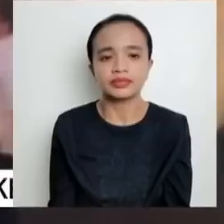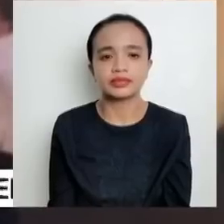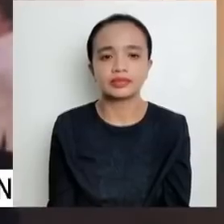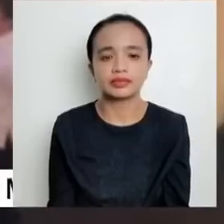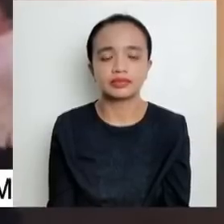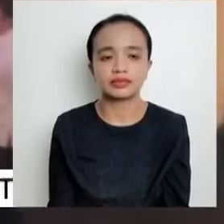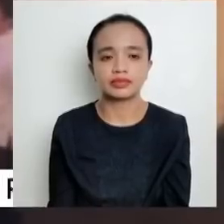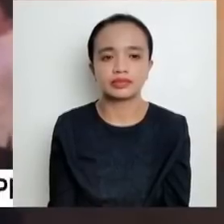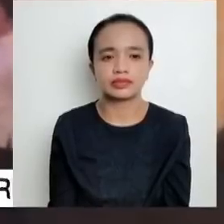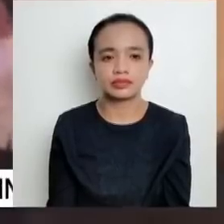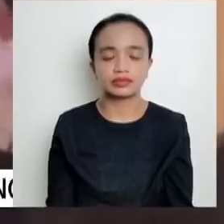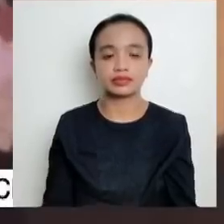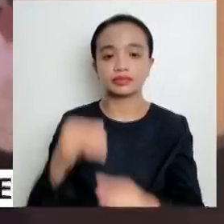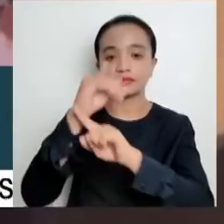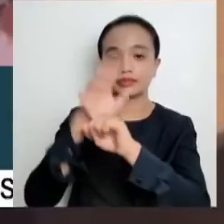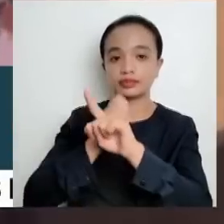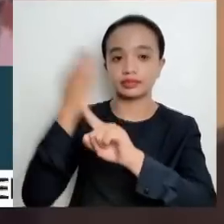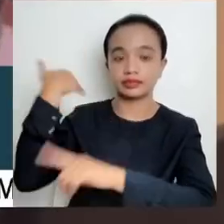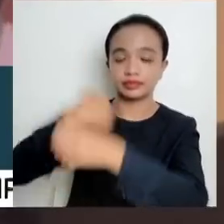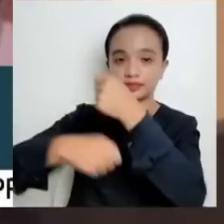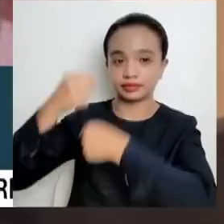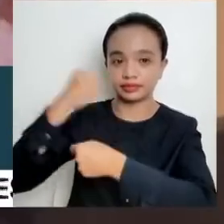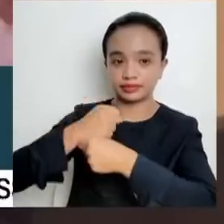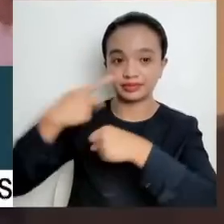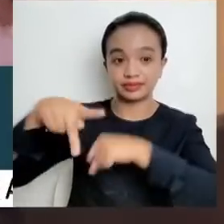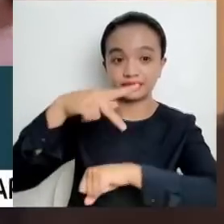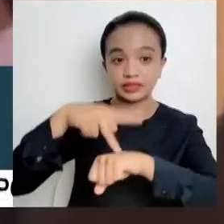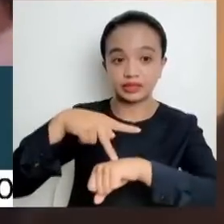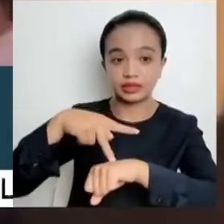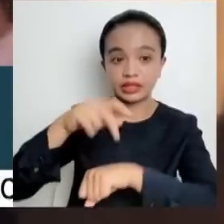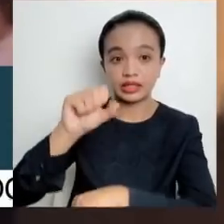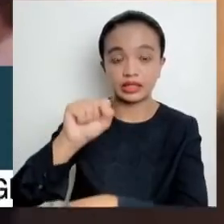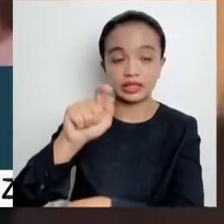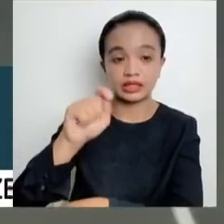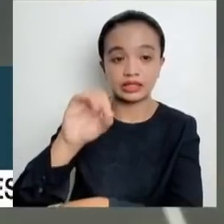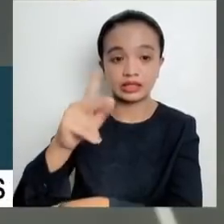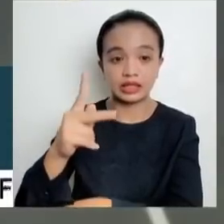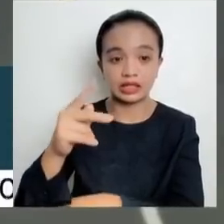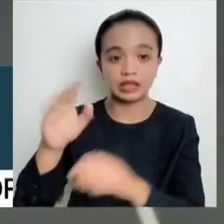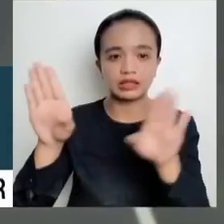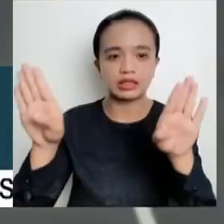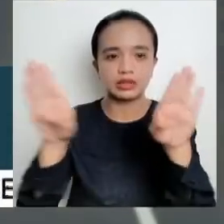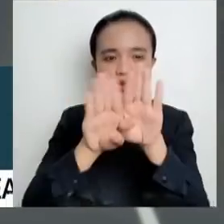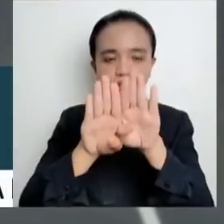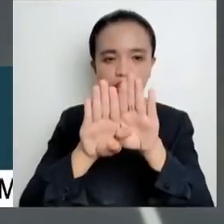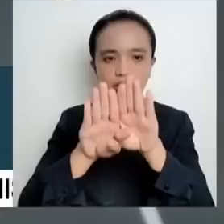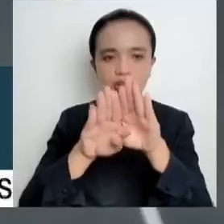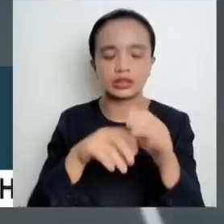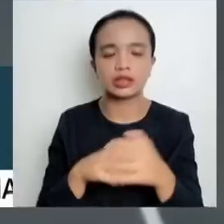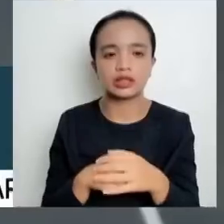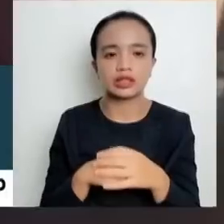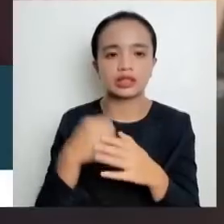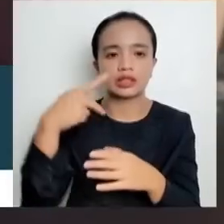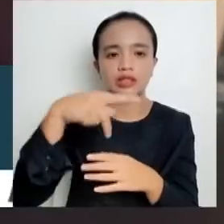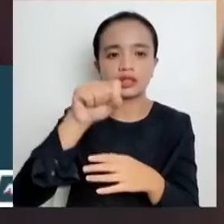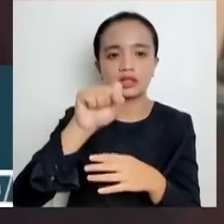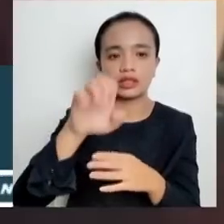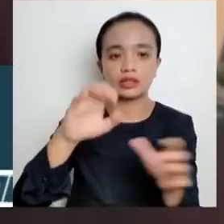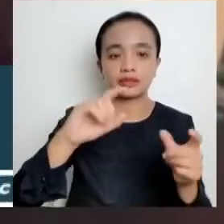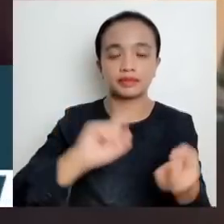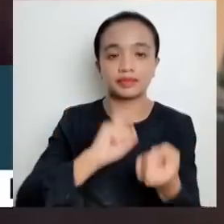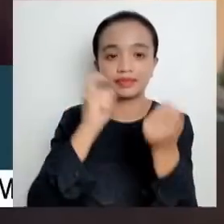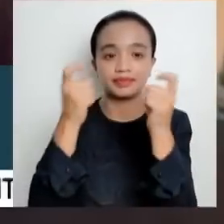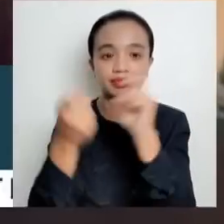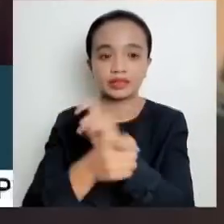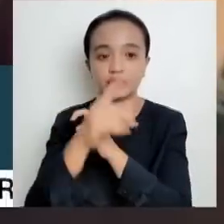It was June last year when the Philippine Stock Exchange's trading floor shut down for good, marking the PSE's transition to